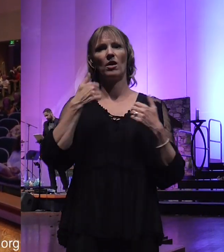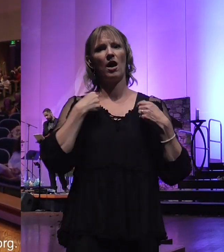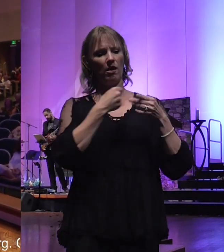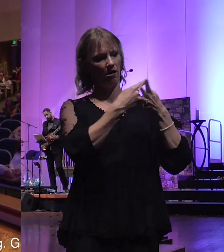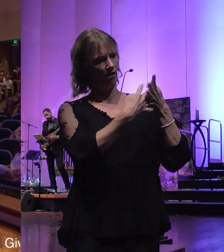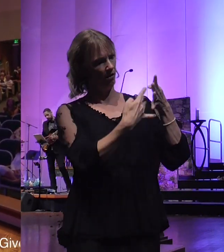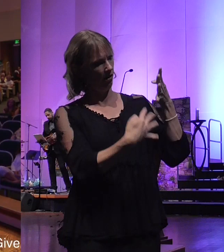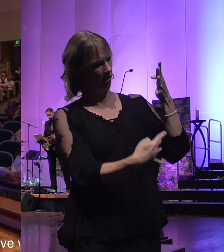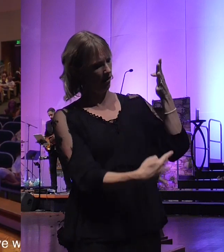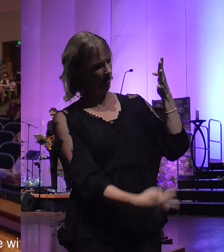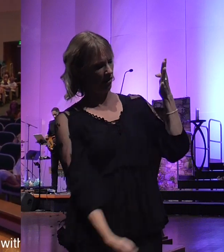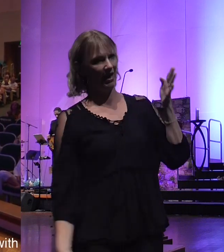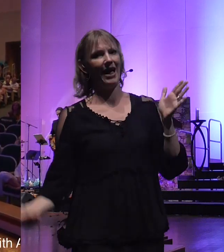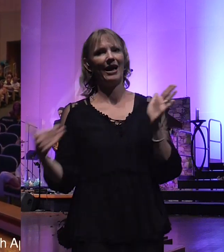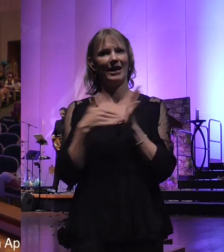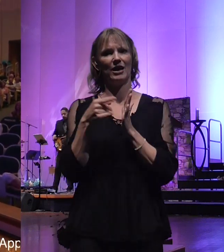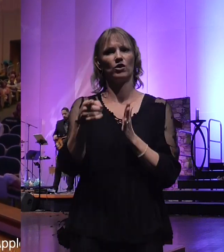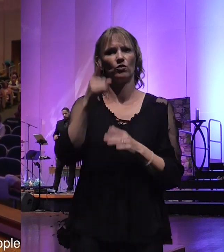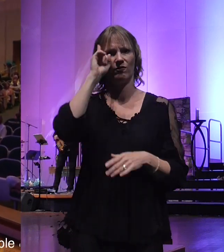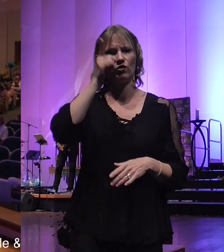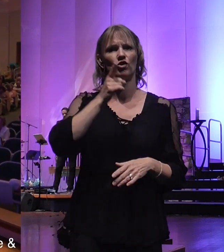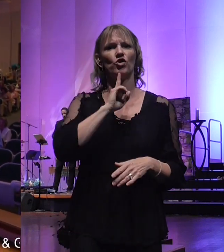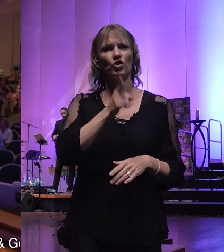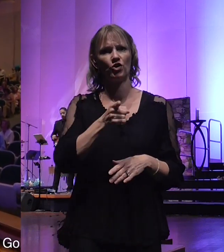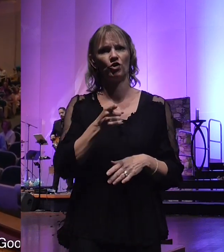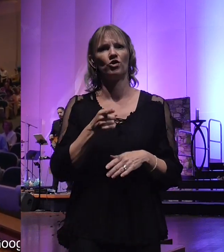against you, for sure.